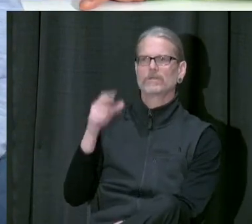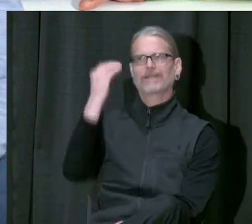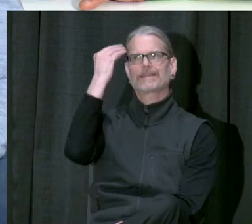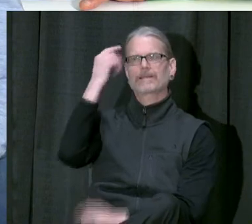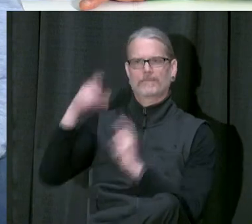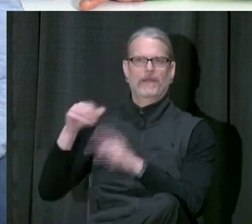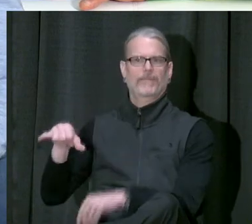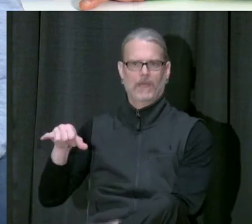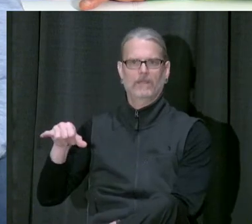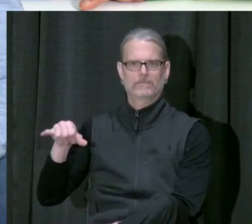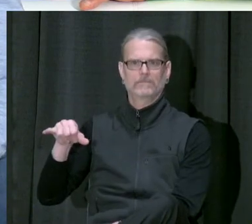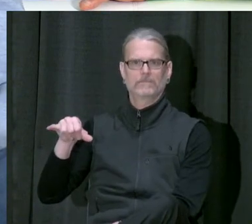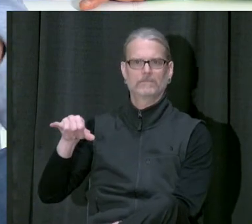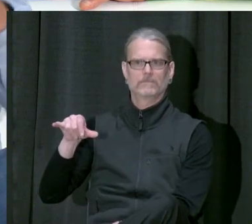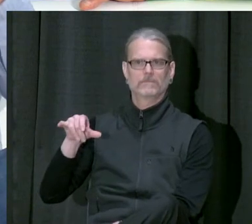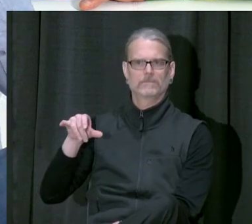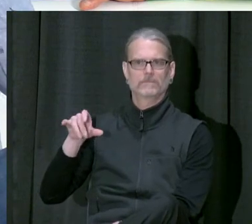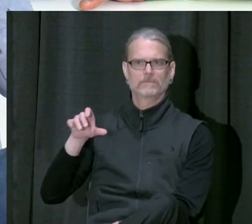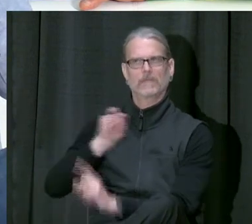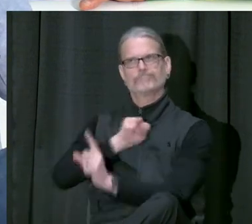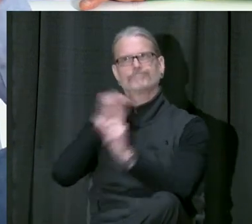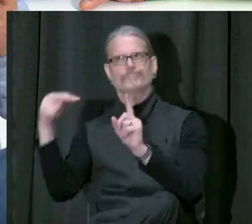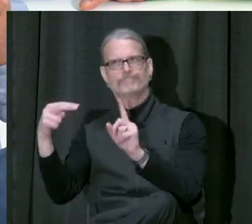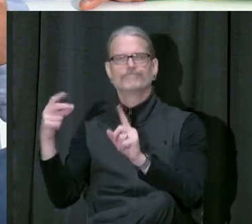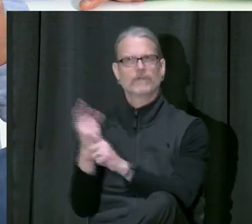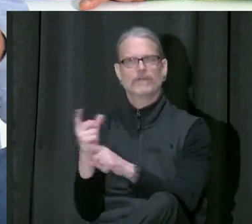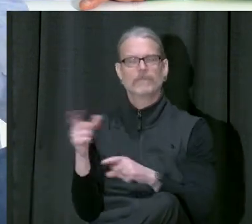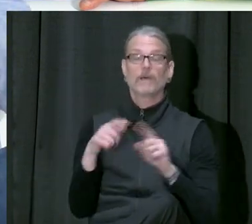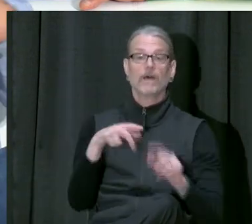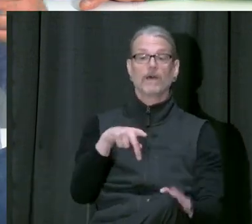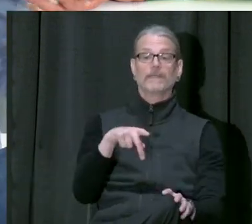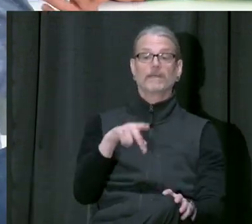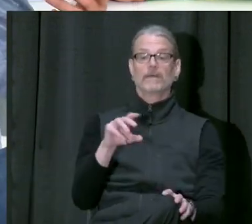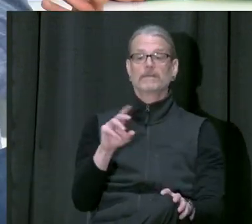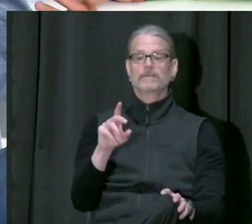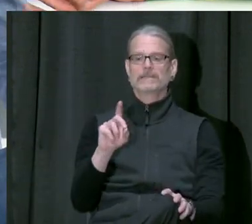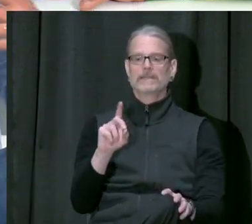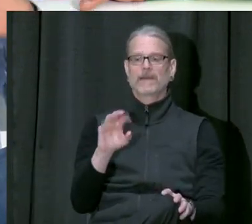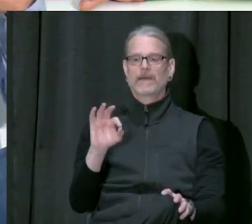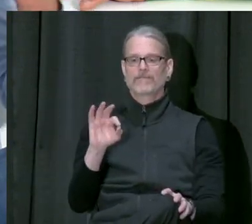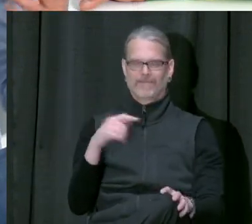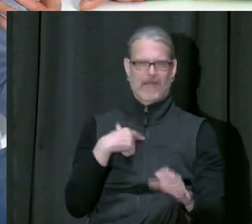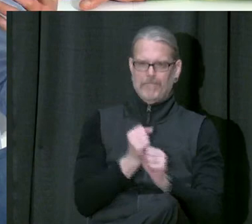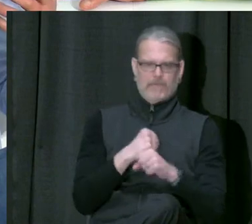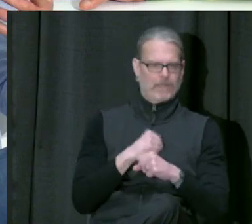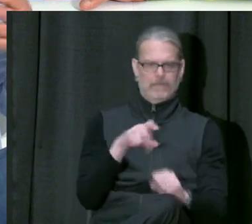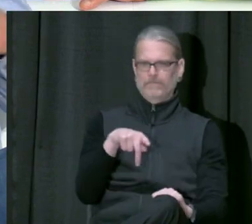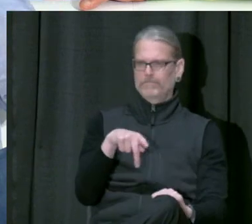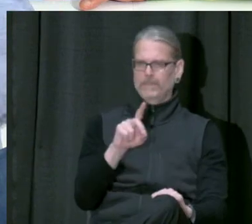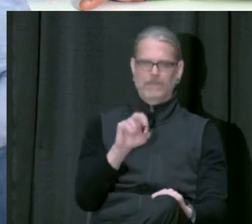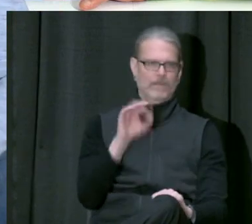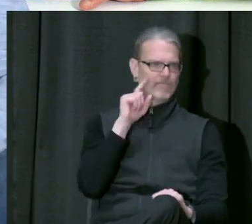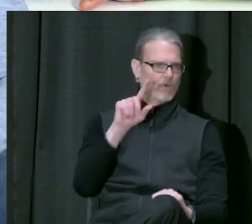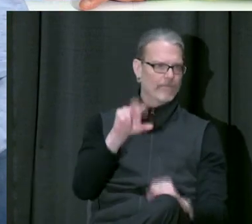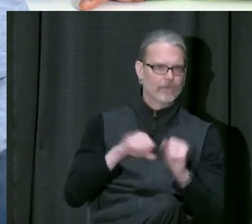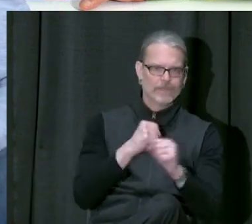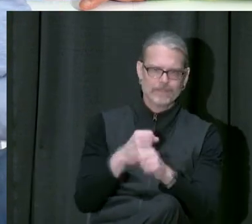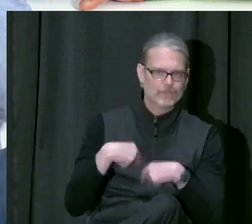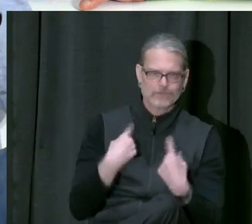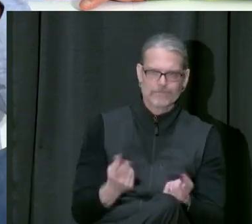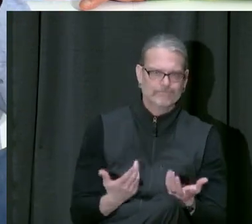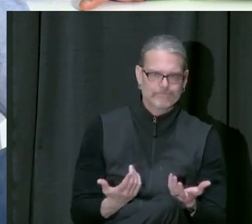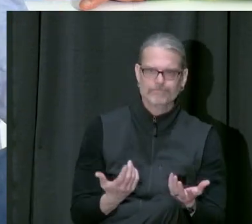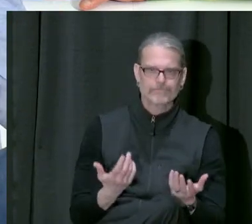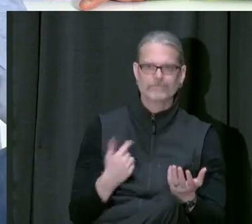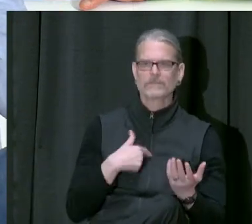that a little bit differently too. But the PDF format, and again, I've been creating PDFs for 30 years, and you